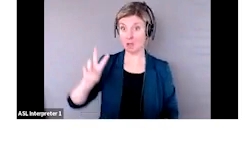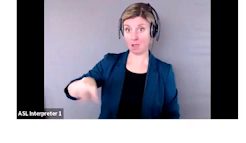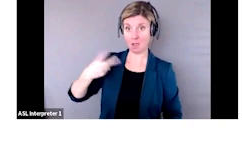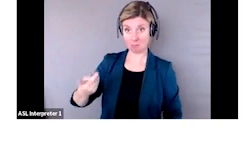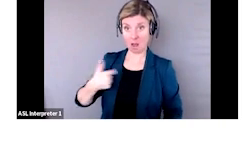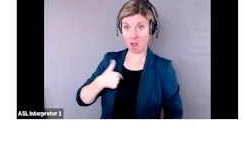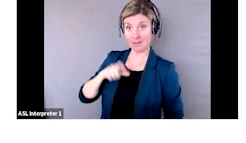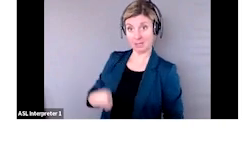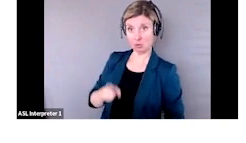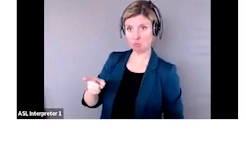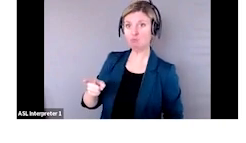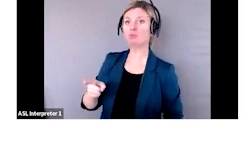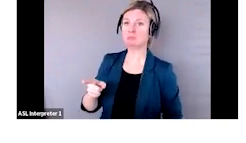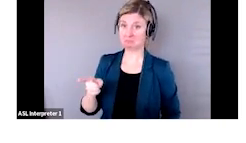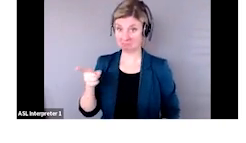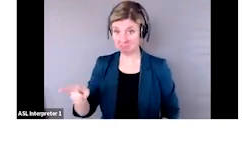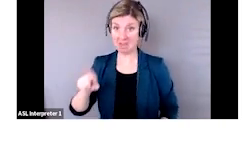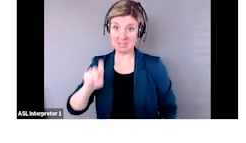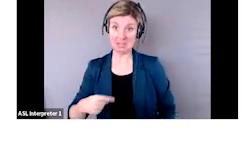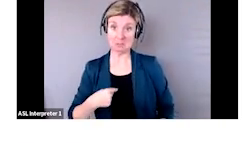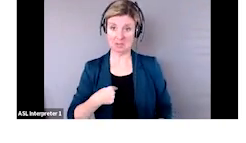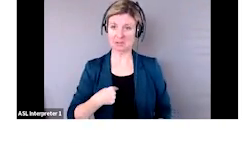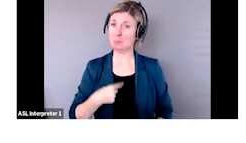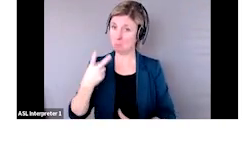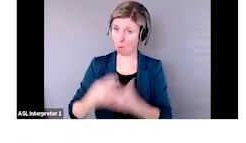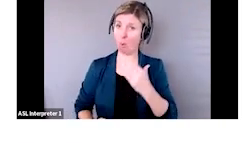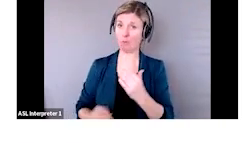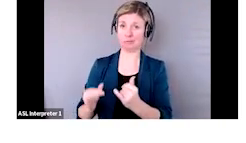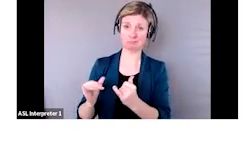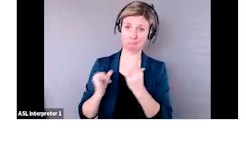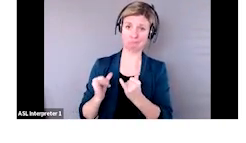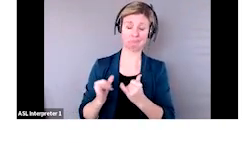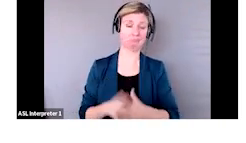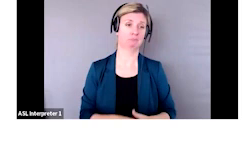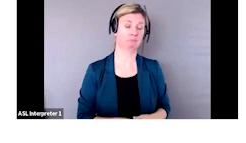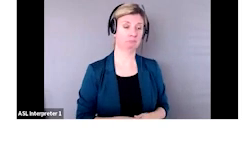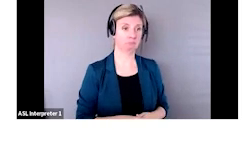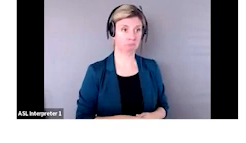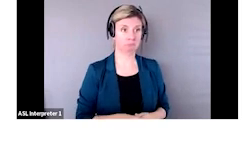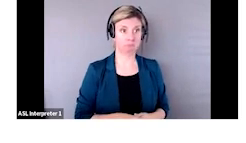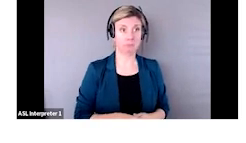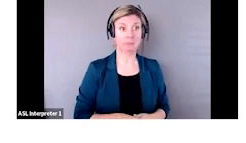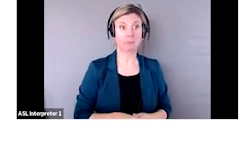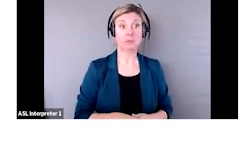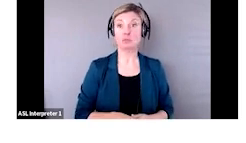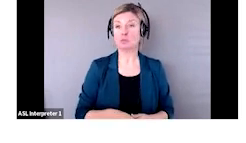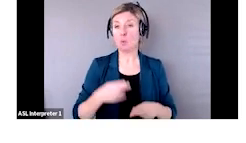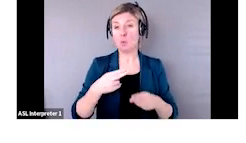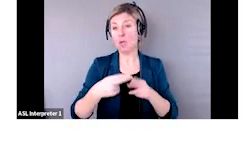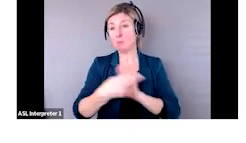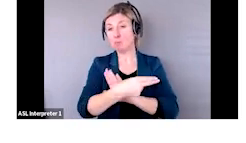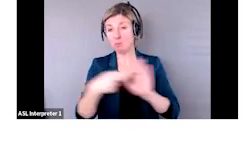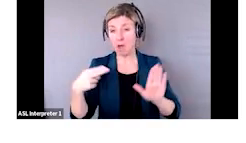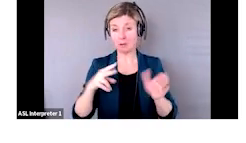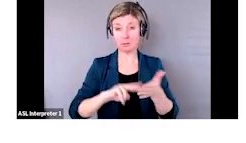So what I mean by brands is any brand of all sizes that you